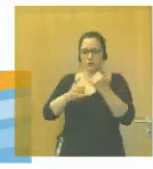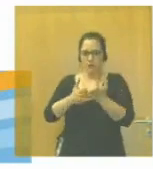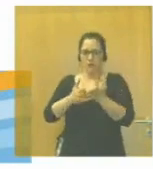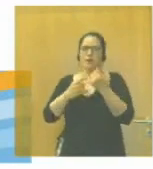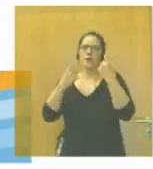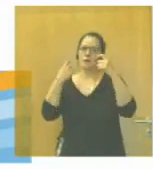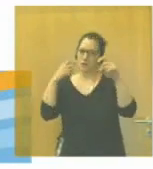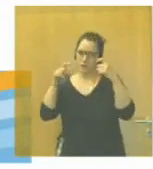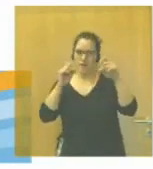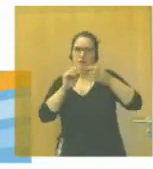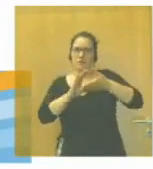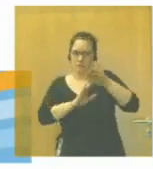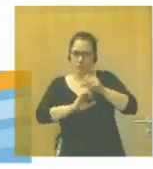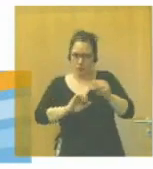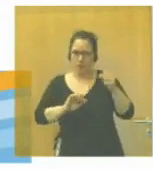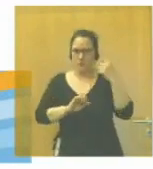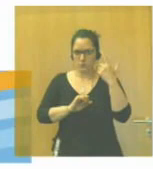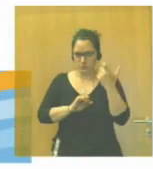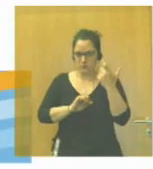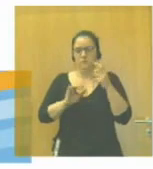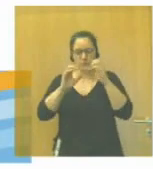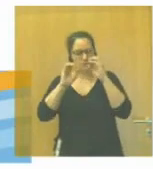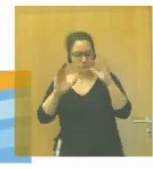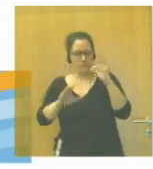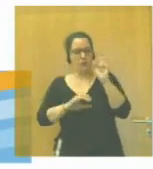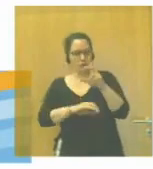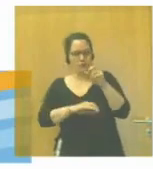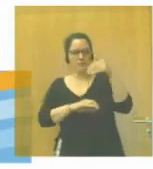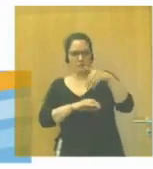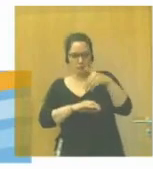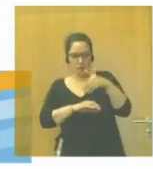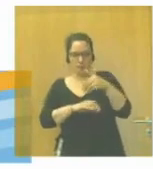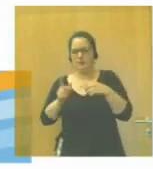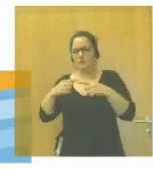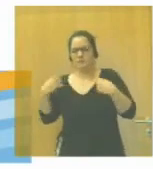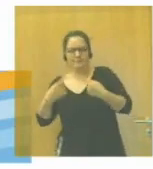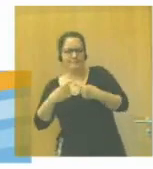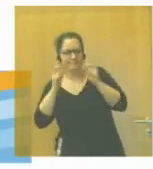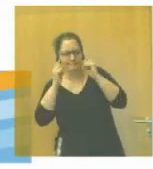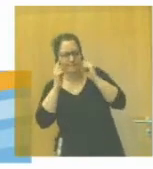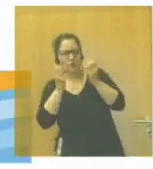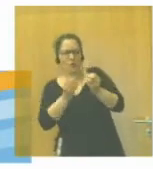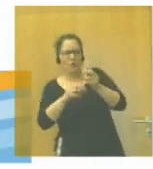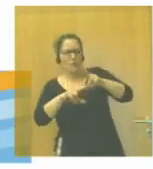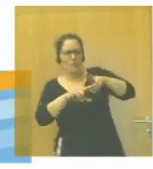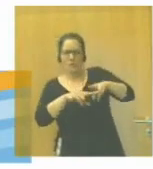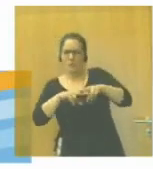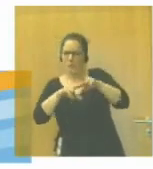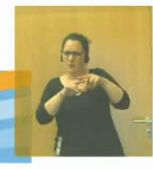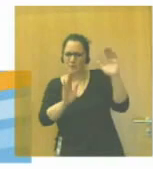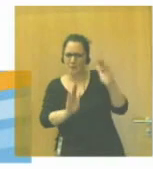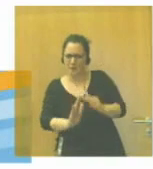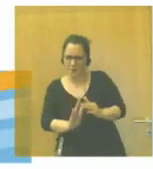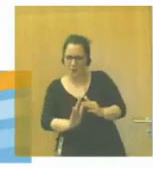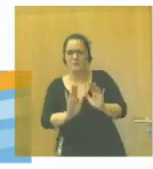about our strategy is not just thinking about reducing deaths, but also thinking about reducing the distress that our